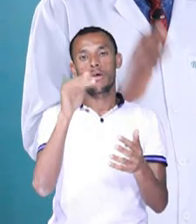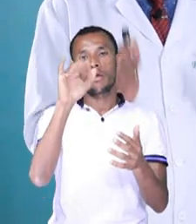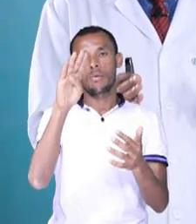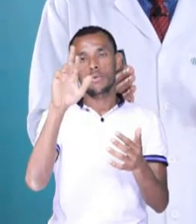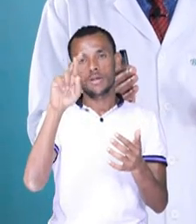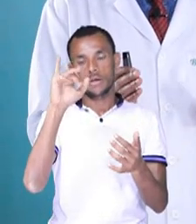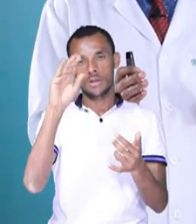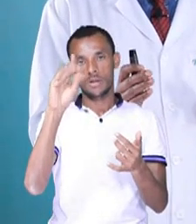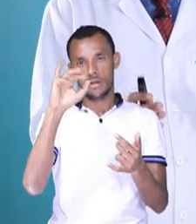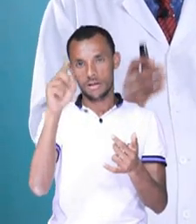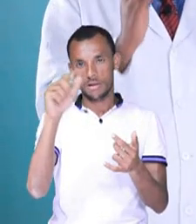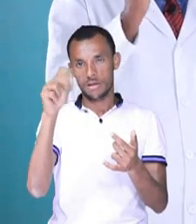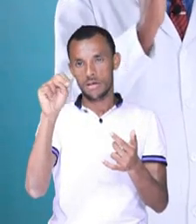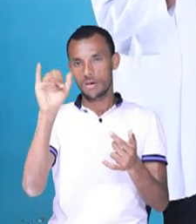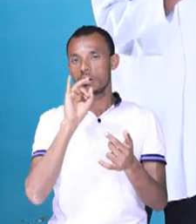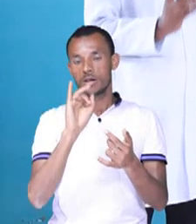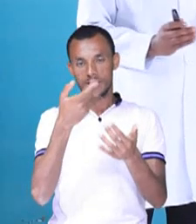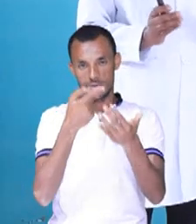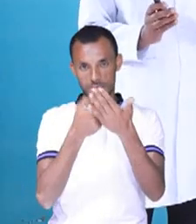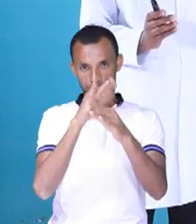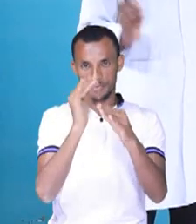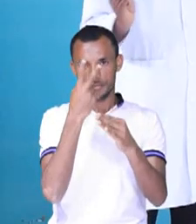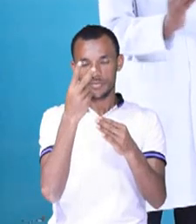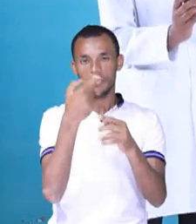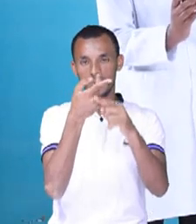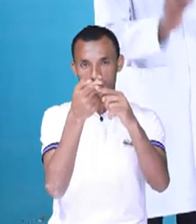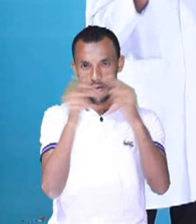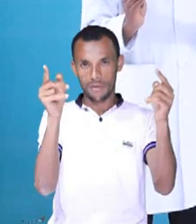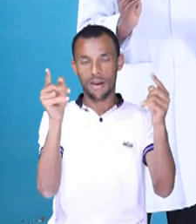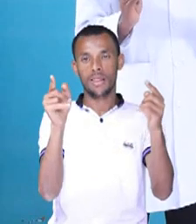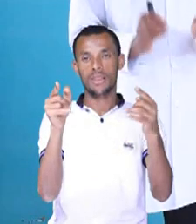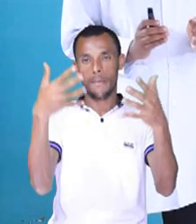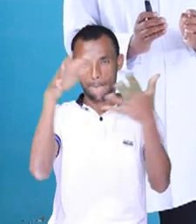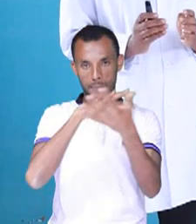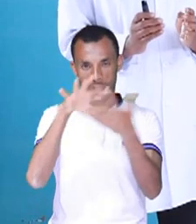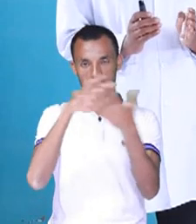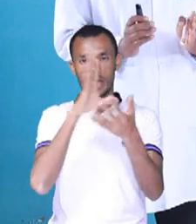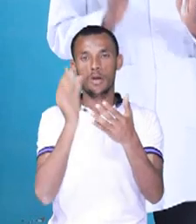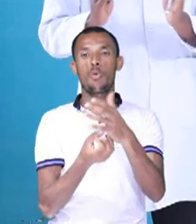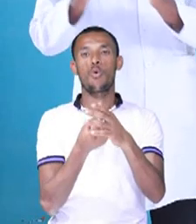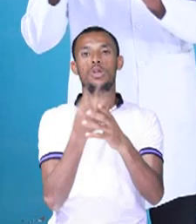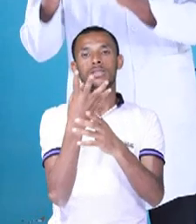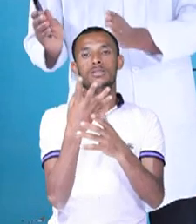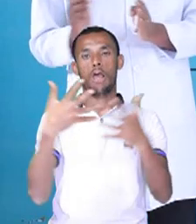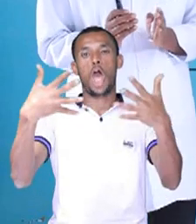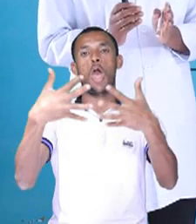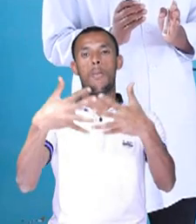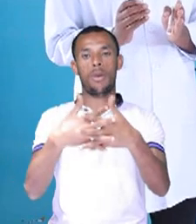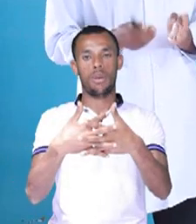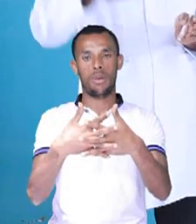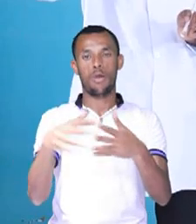In hybridization, different atomic orbitals are mixed together. Finally, it produces what? Hybrid